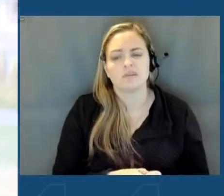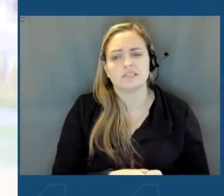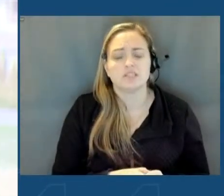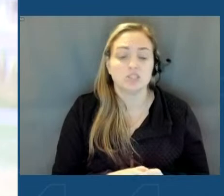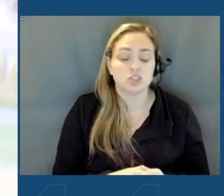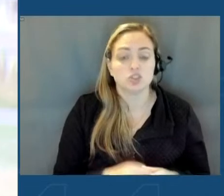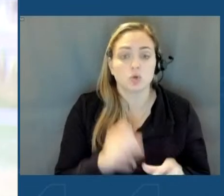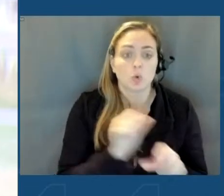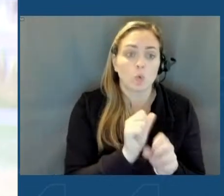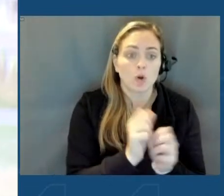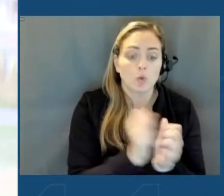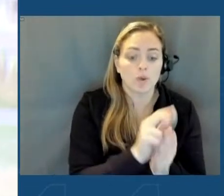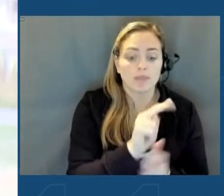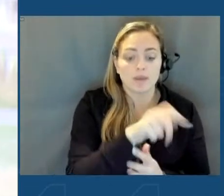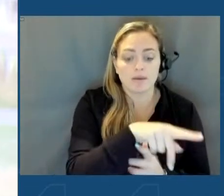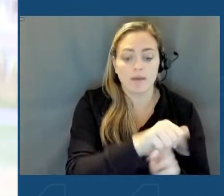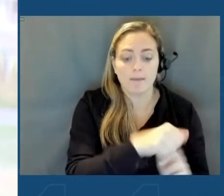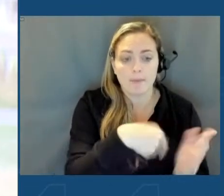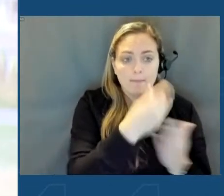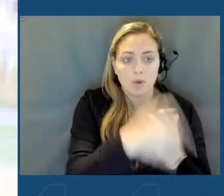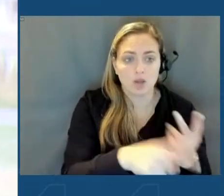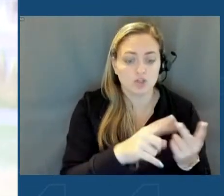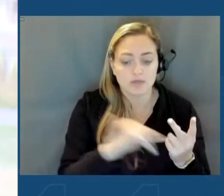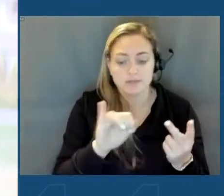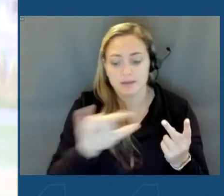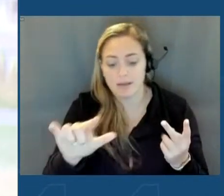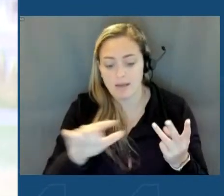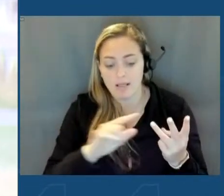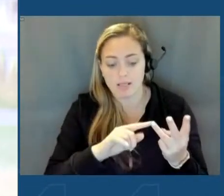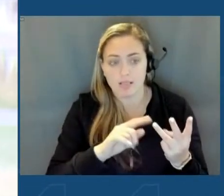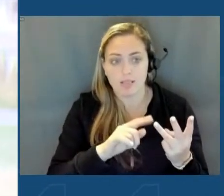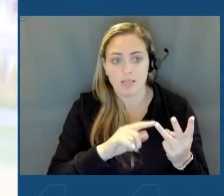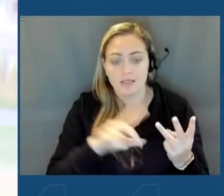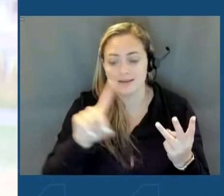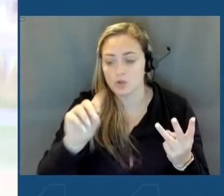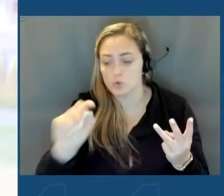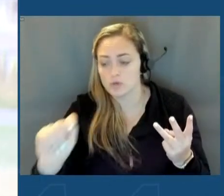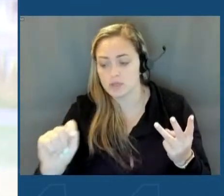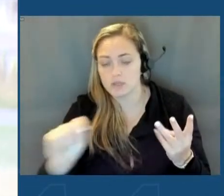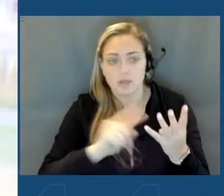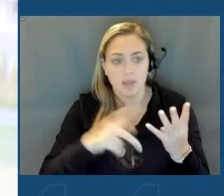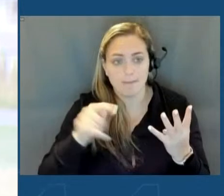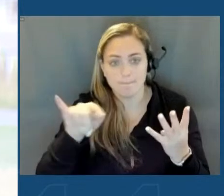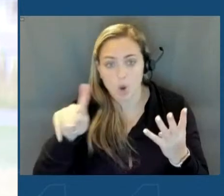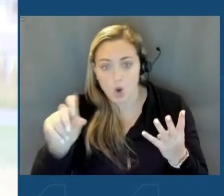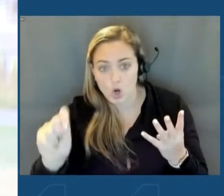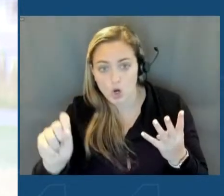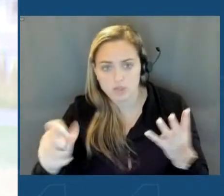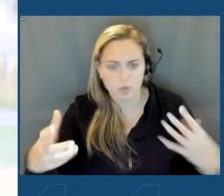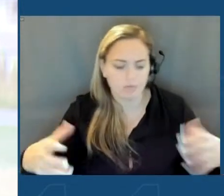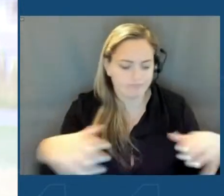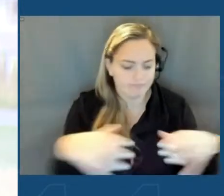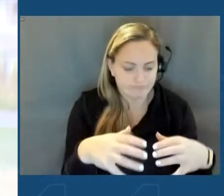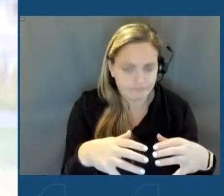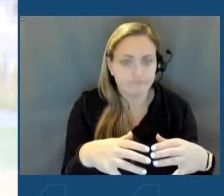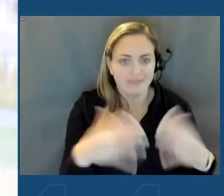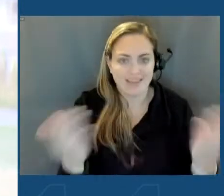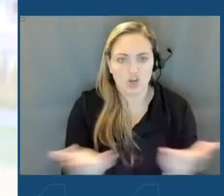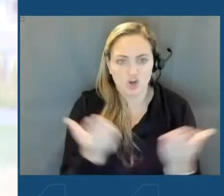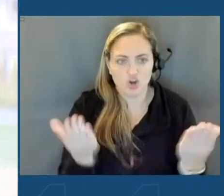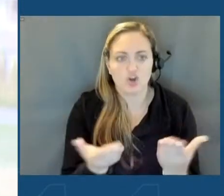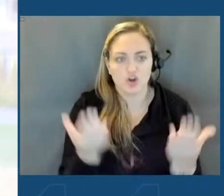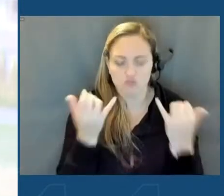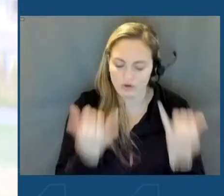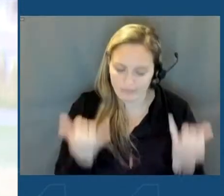work with the NYPA projects, Canal Side, what we're doing with DOT and parks, we're bringing it all together right here,